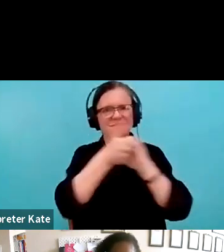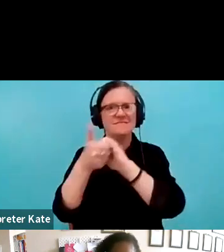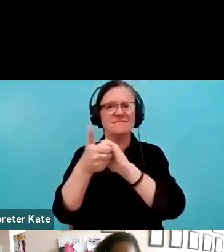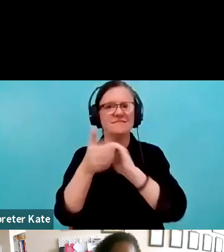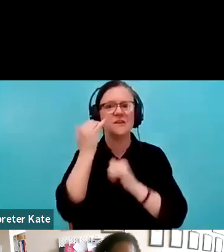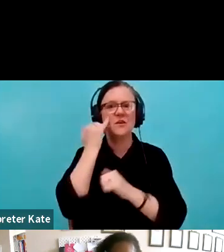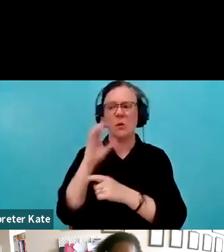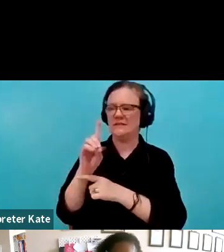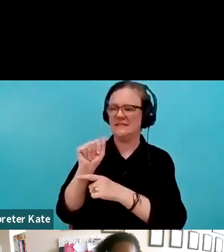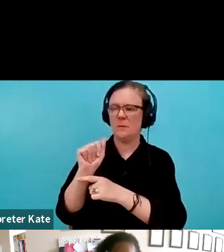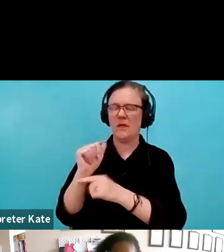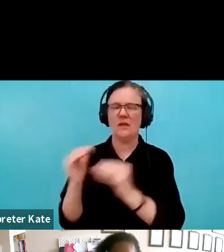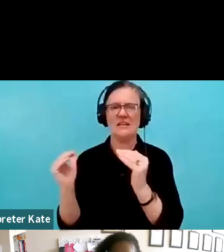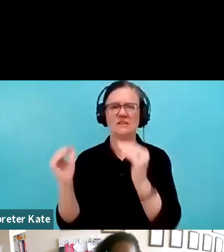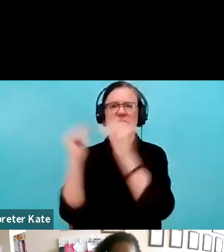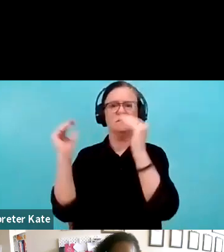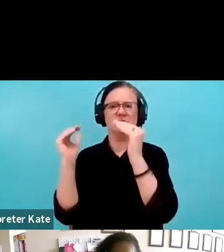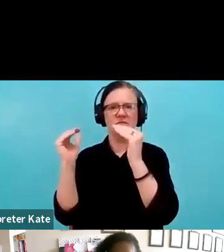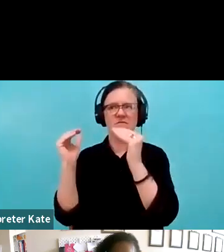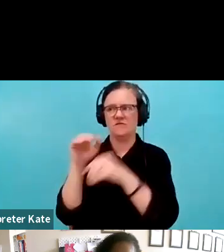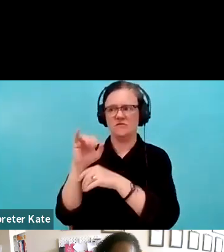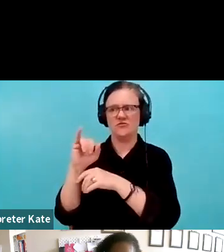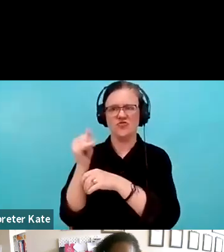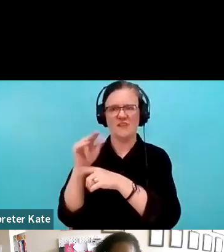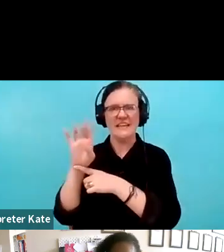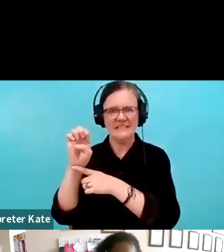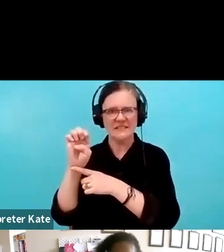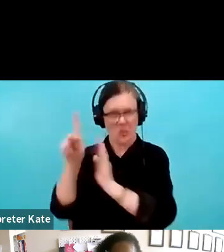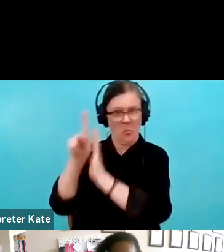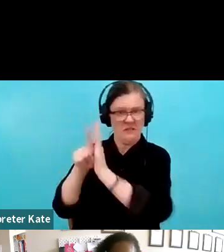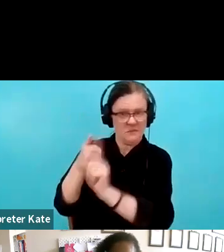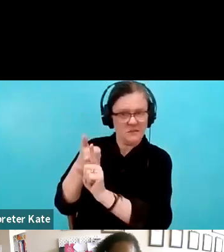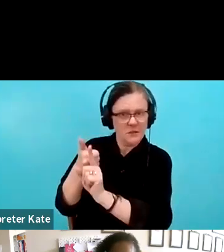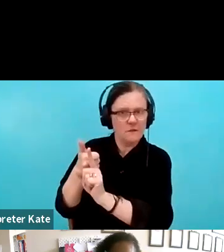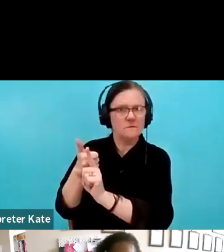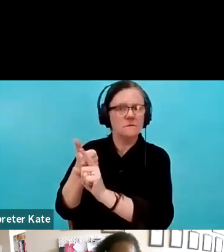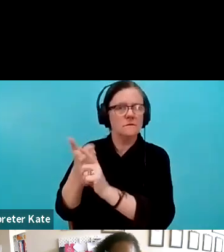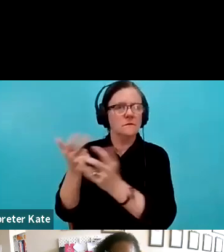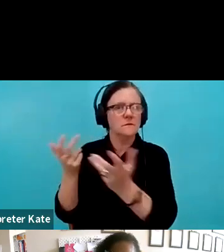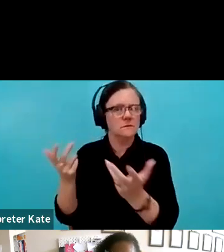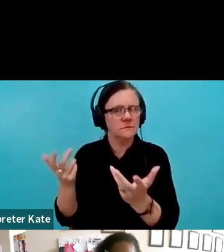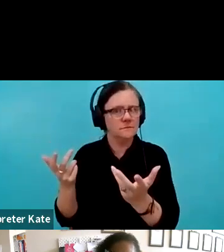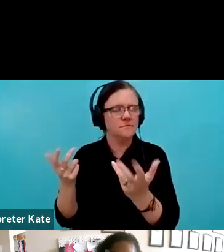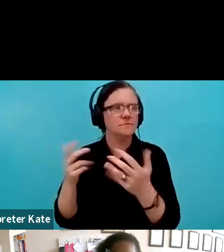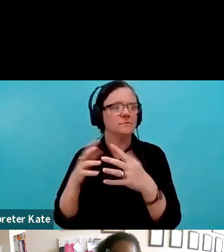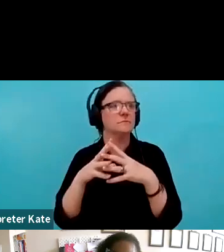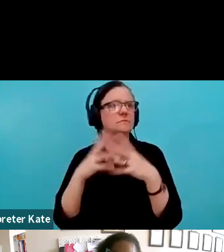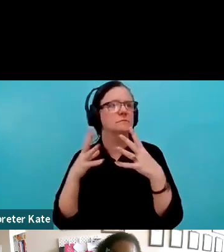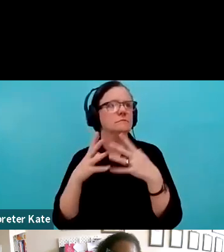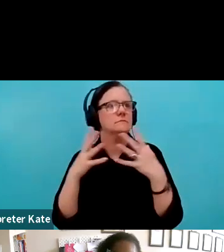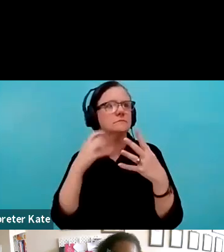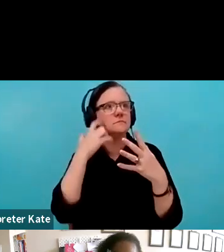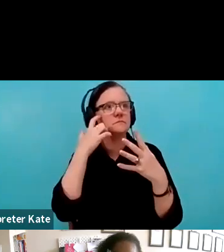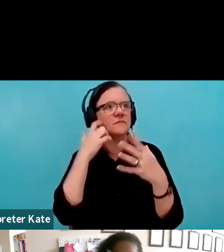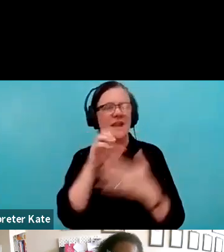disability justice, the principles, thinking about that and cross thinking about